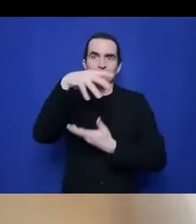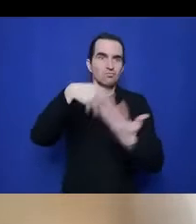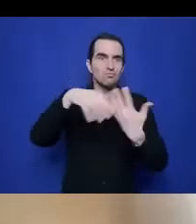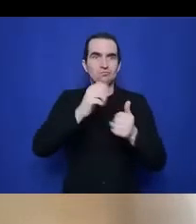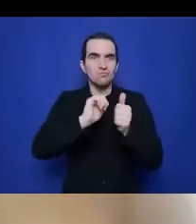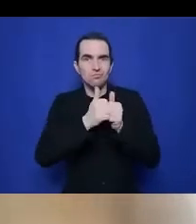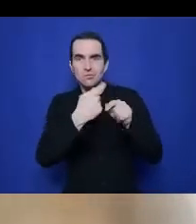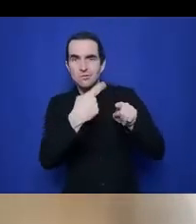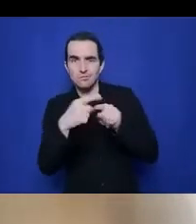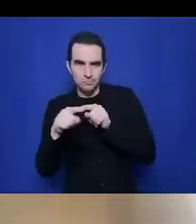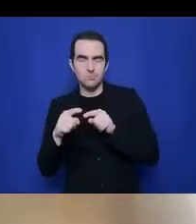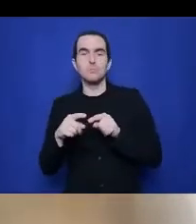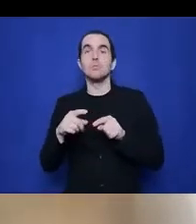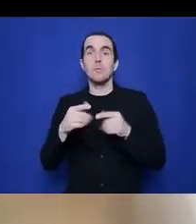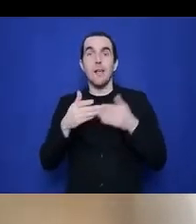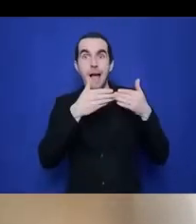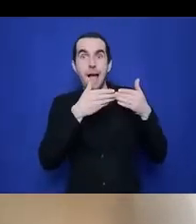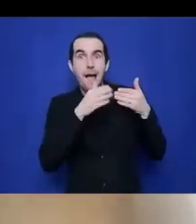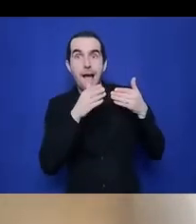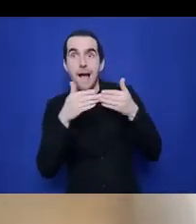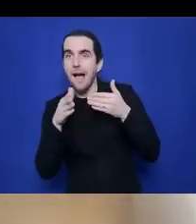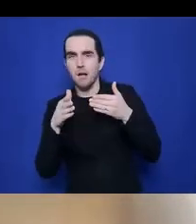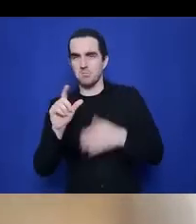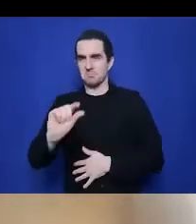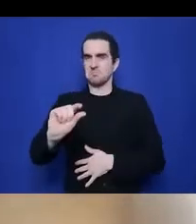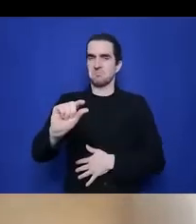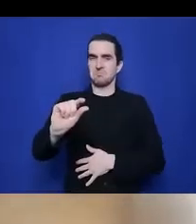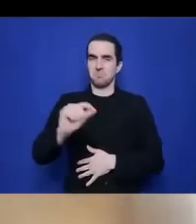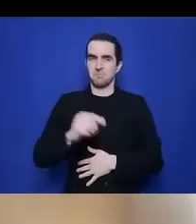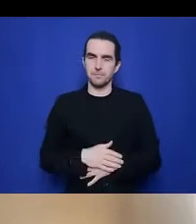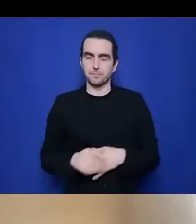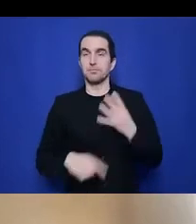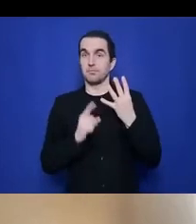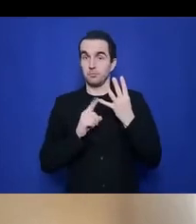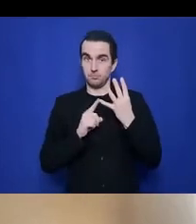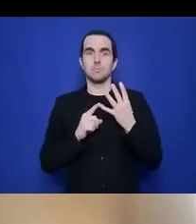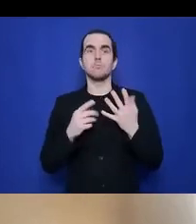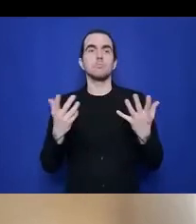meaning the stigma around disability. And okay, next slide.